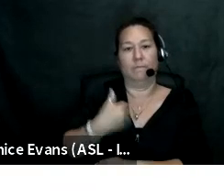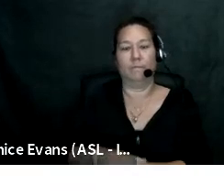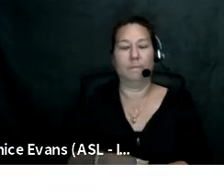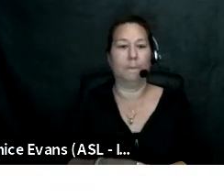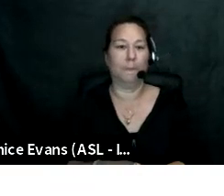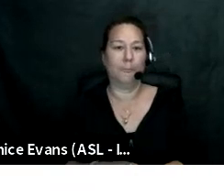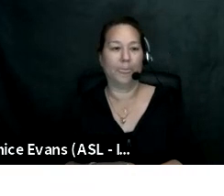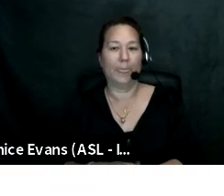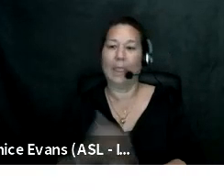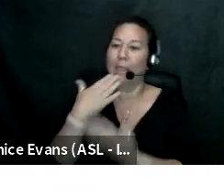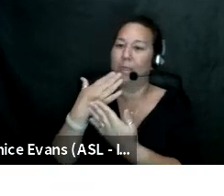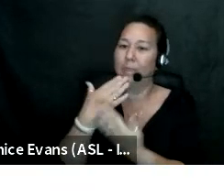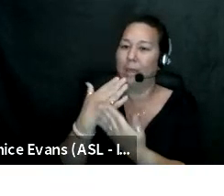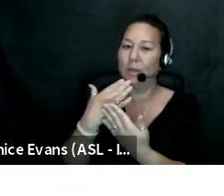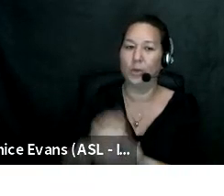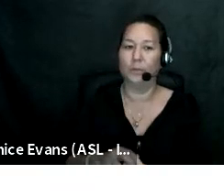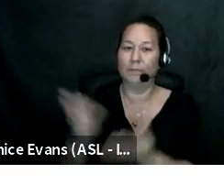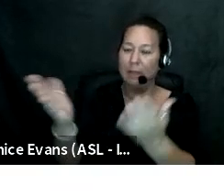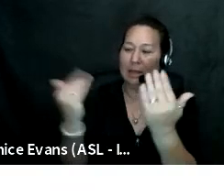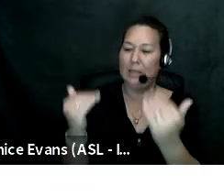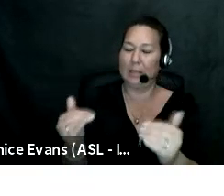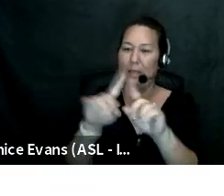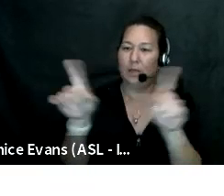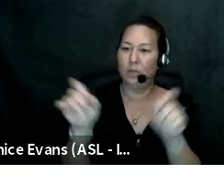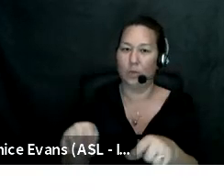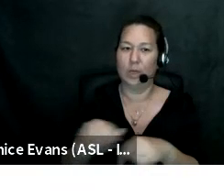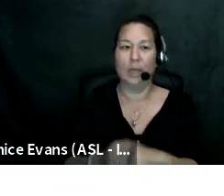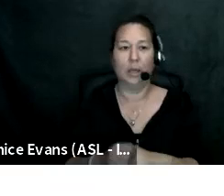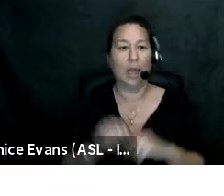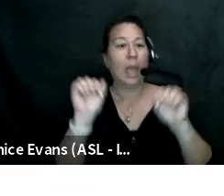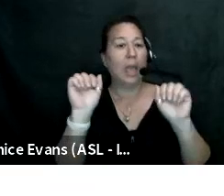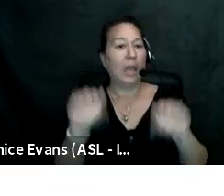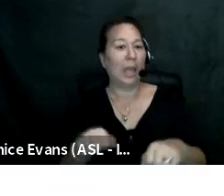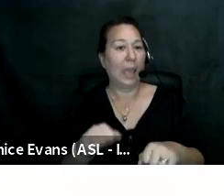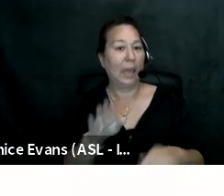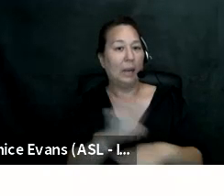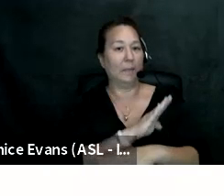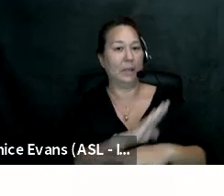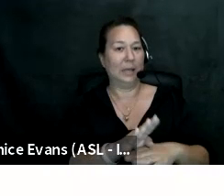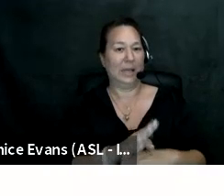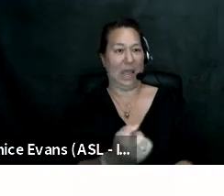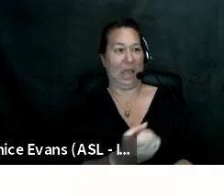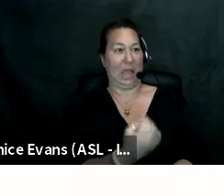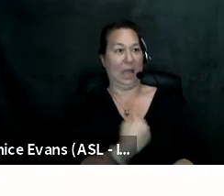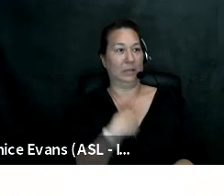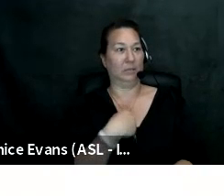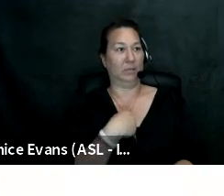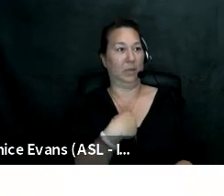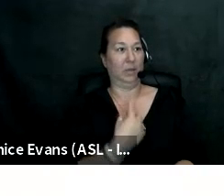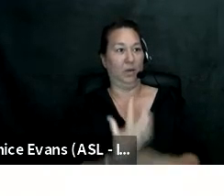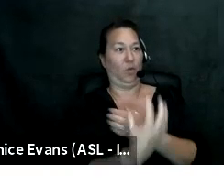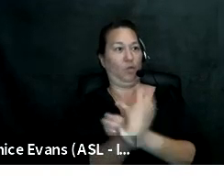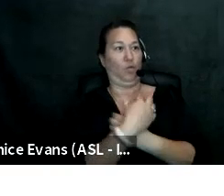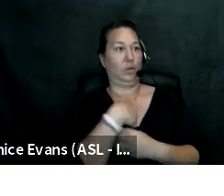Thank you, Dr. Hernandez. The next question is, can a business ask me to wear a mask or show proof